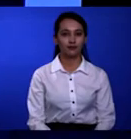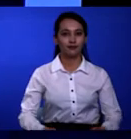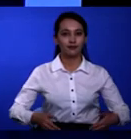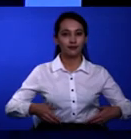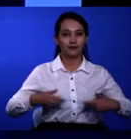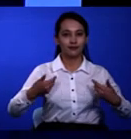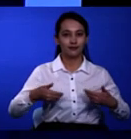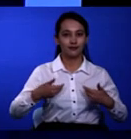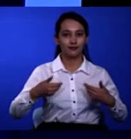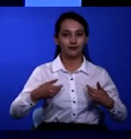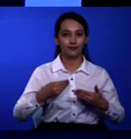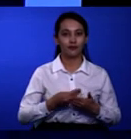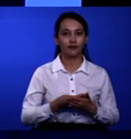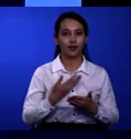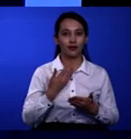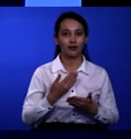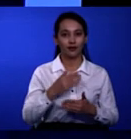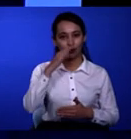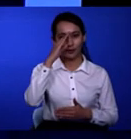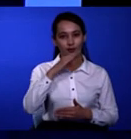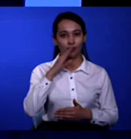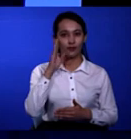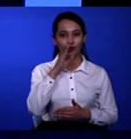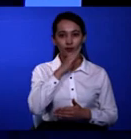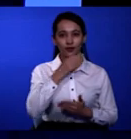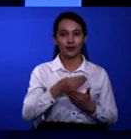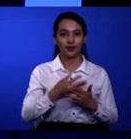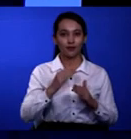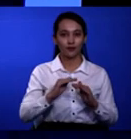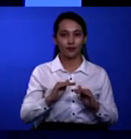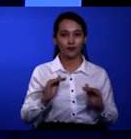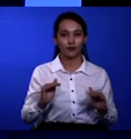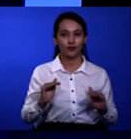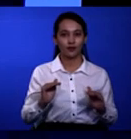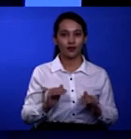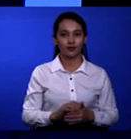Assalomu alaykum. Hurmatli ota-onalar, aziz bolajonlar.